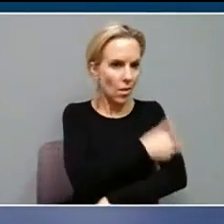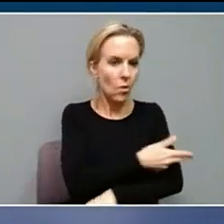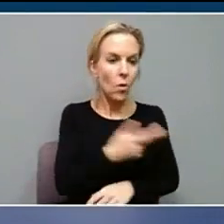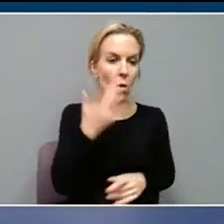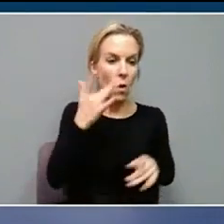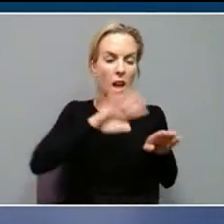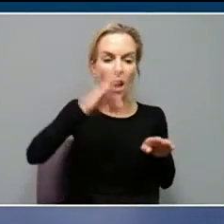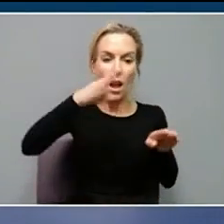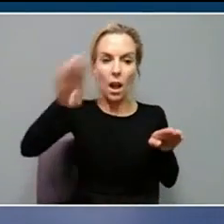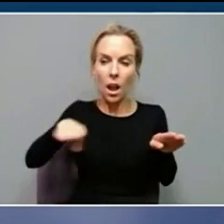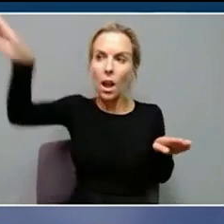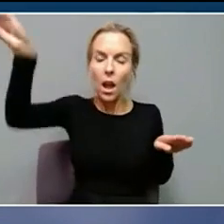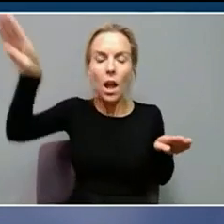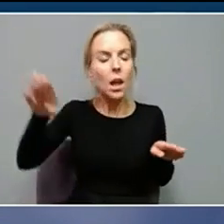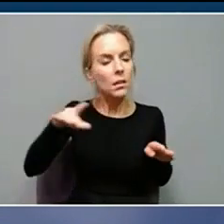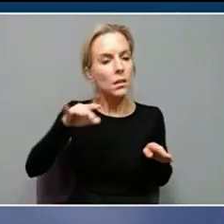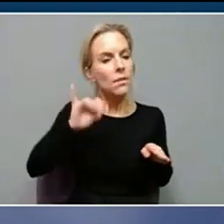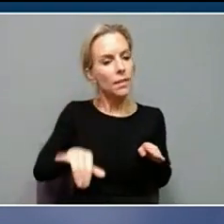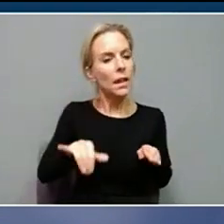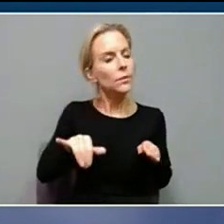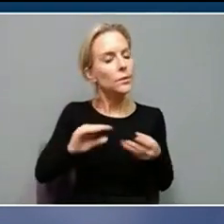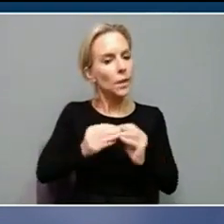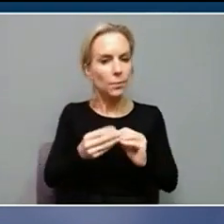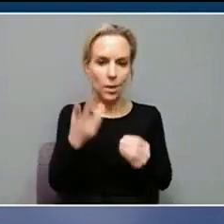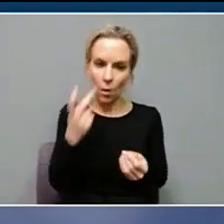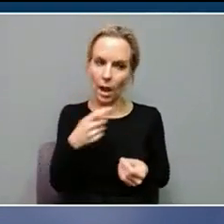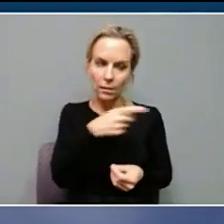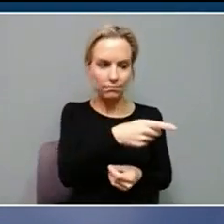at the seams. Intensive care units